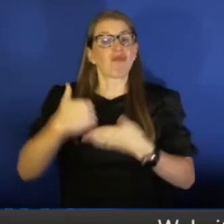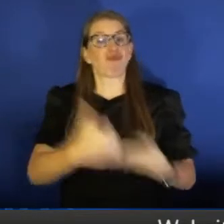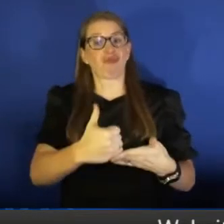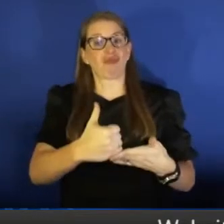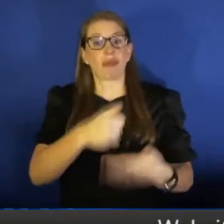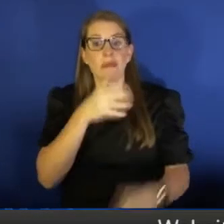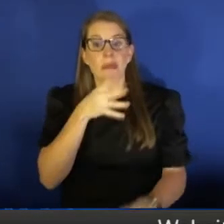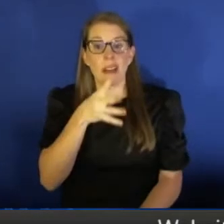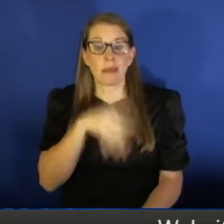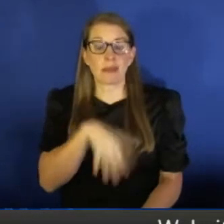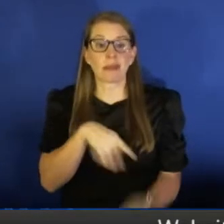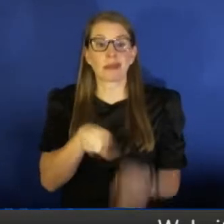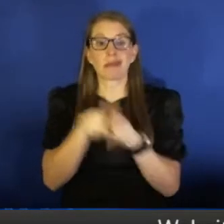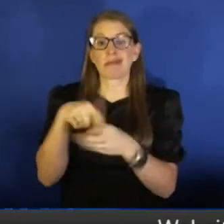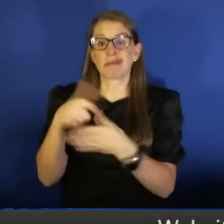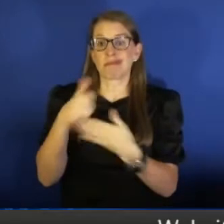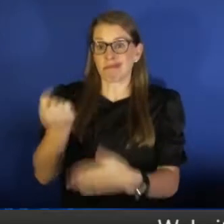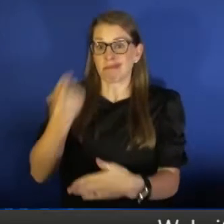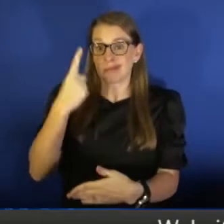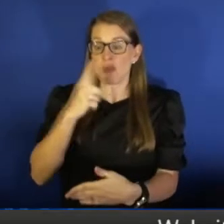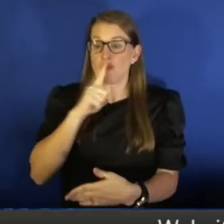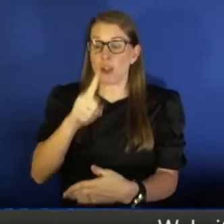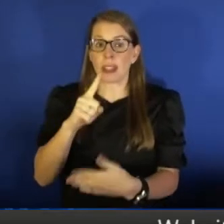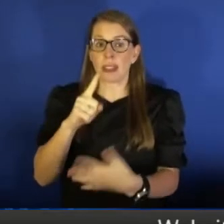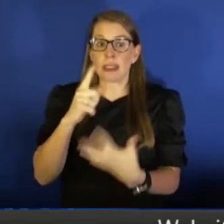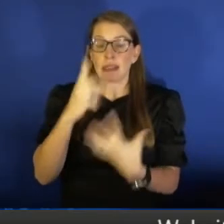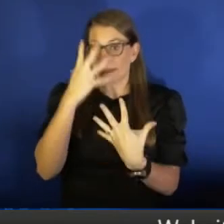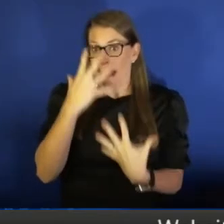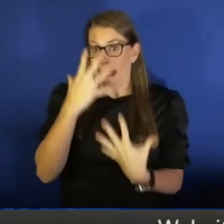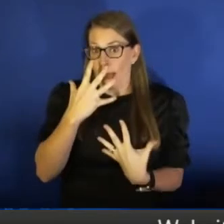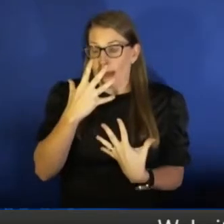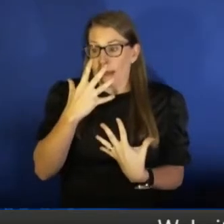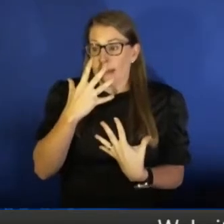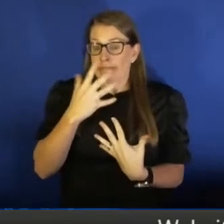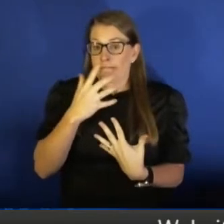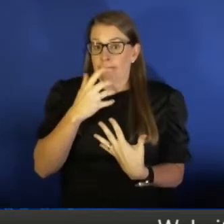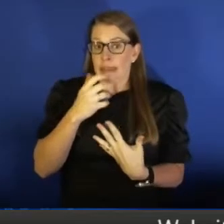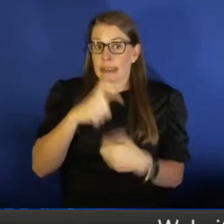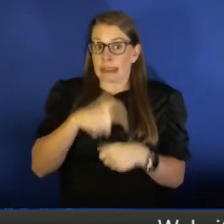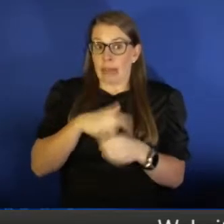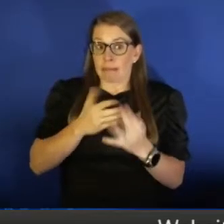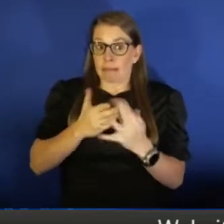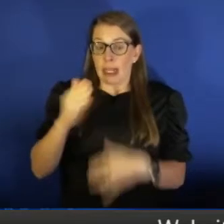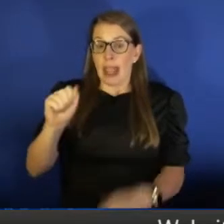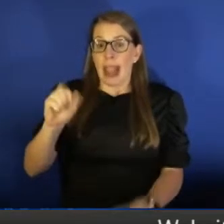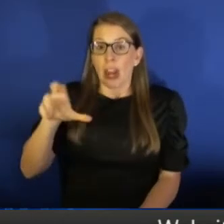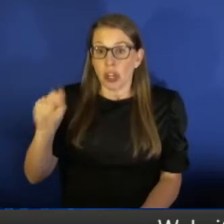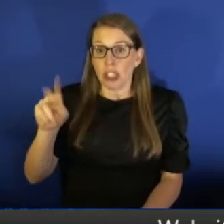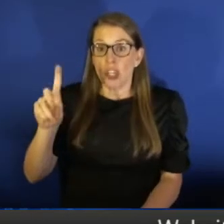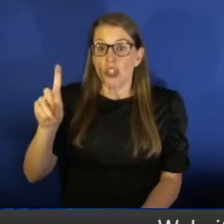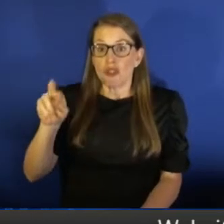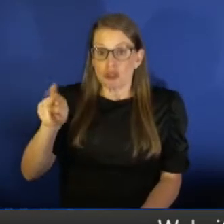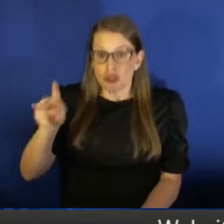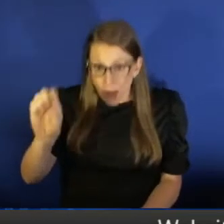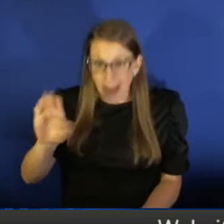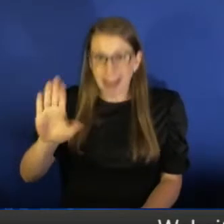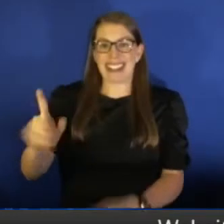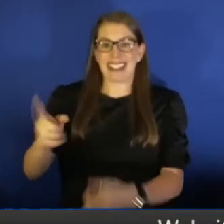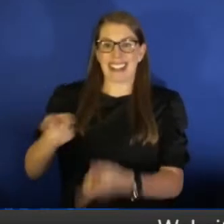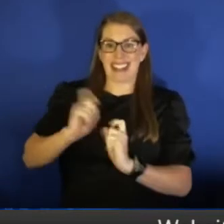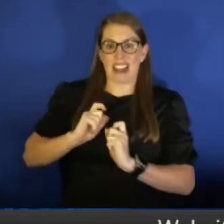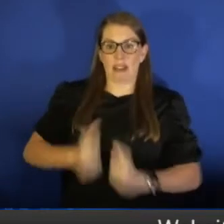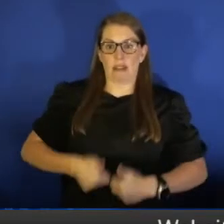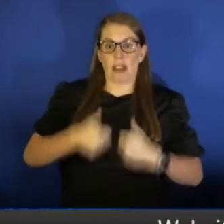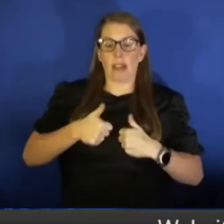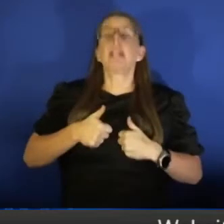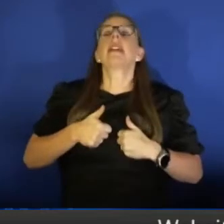understand, like, in the dark times that I might be going through my life, Aaron Drake's gift of life is always what roots me back. And